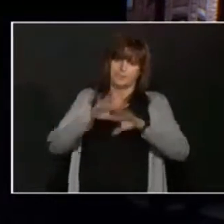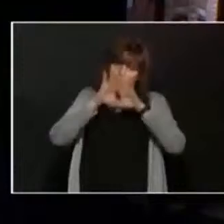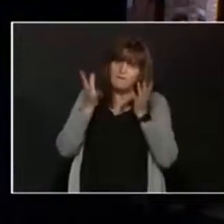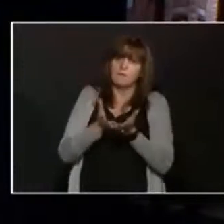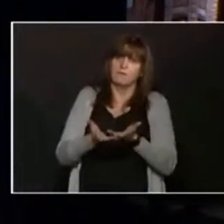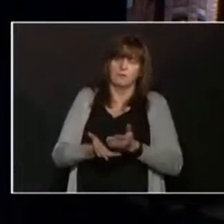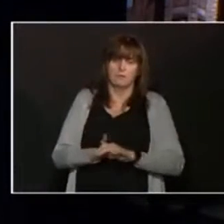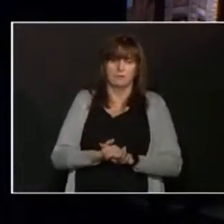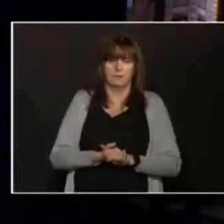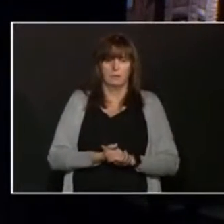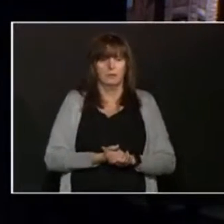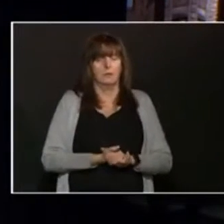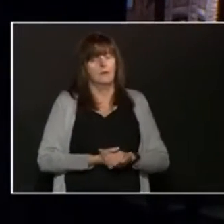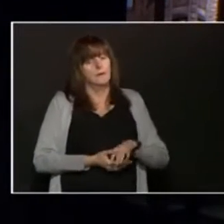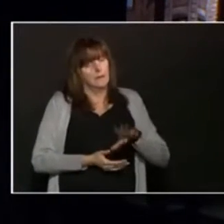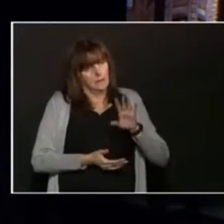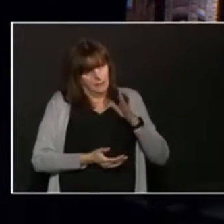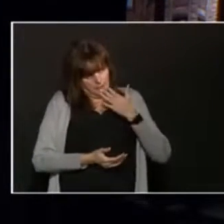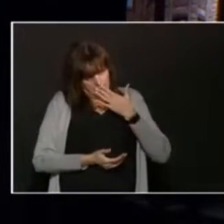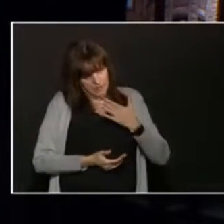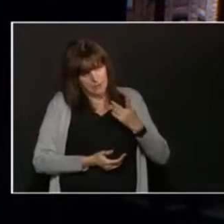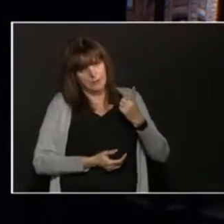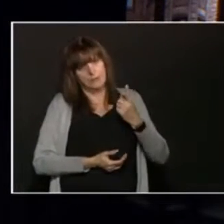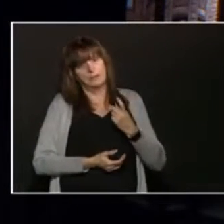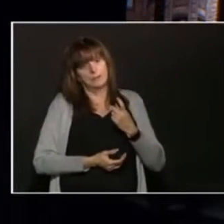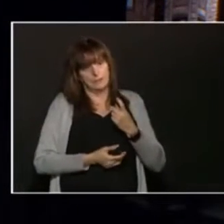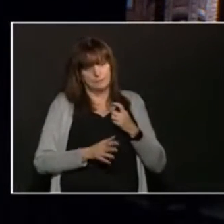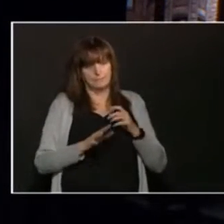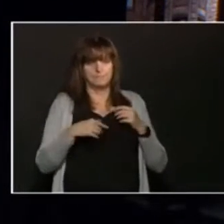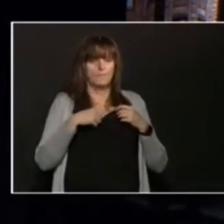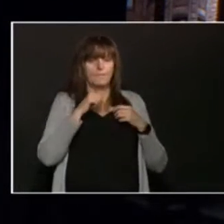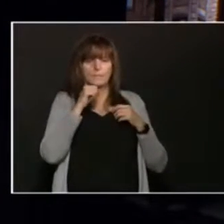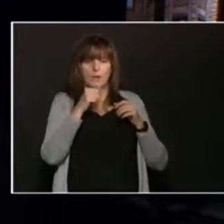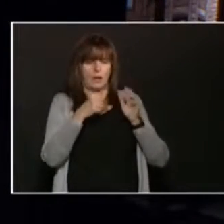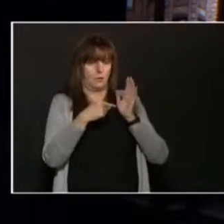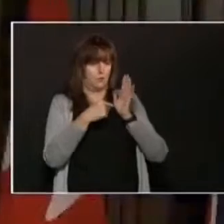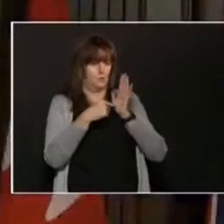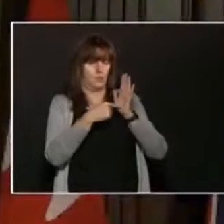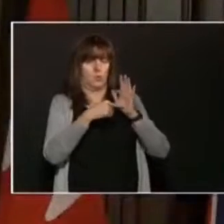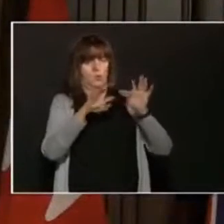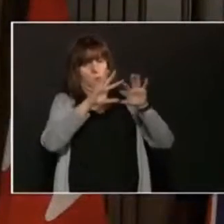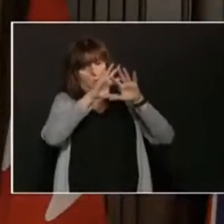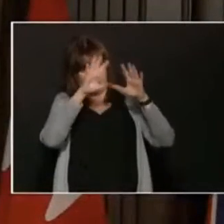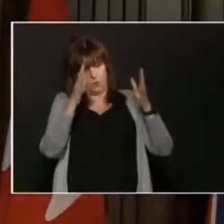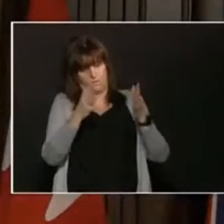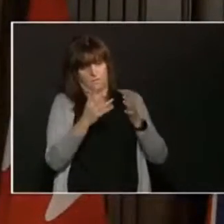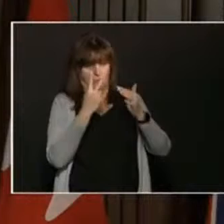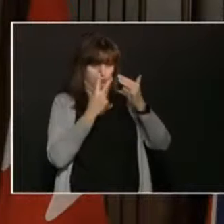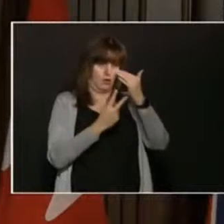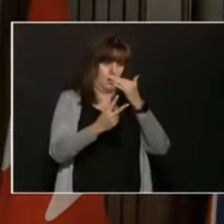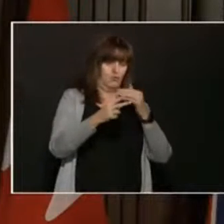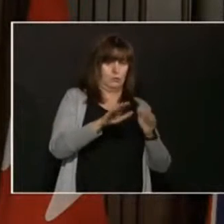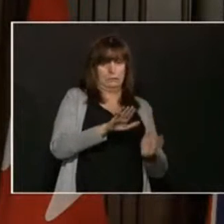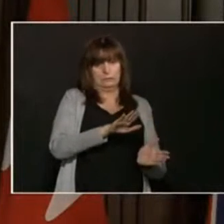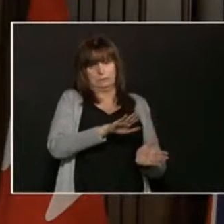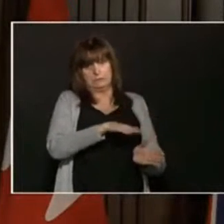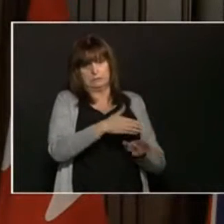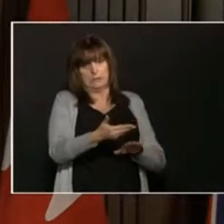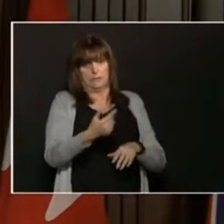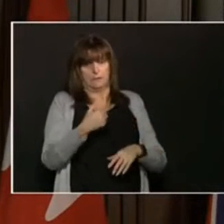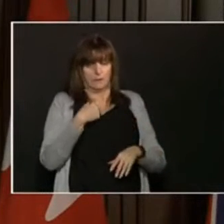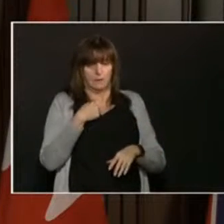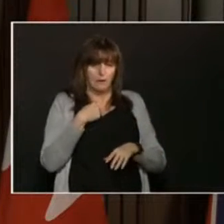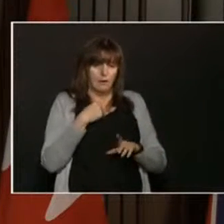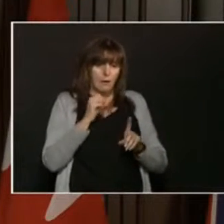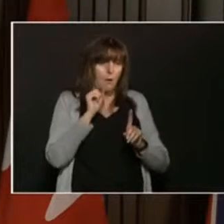Thanks. We haven't presented overall death projections today, so I want to be careful about kind of putting an overall number on it.